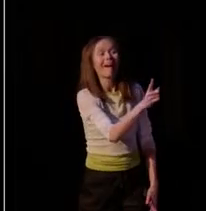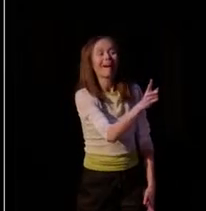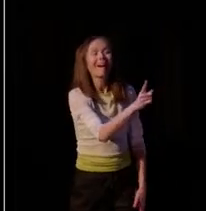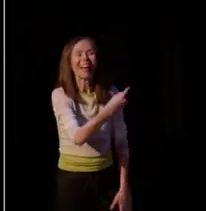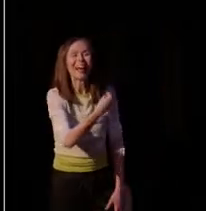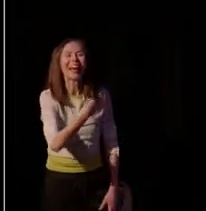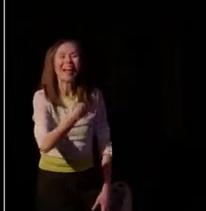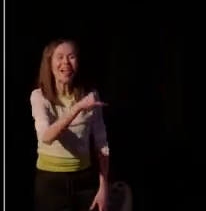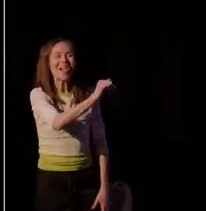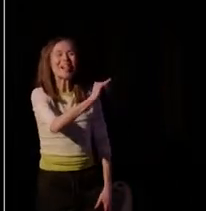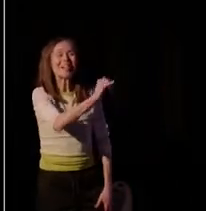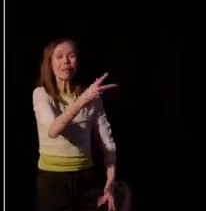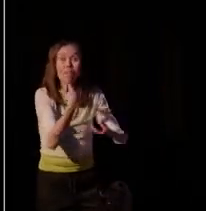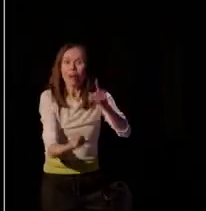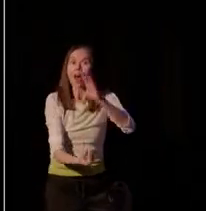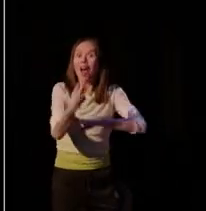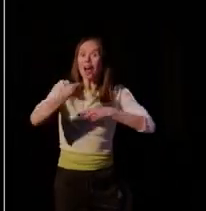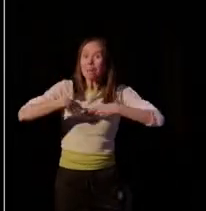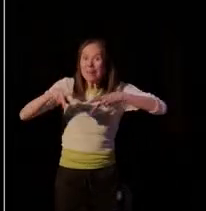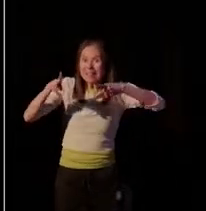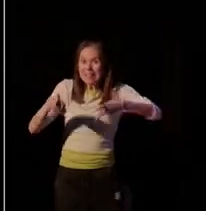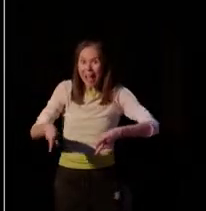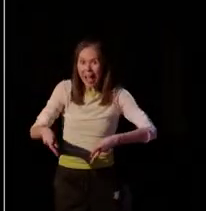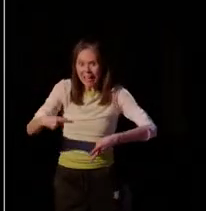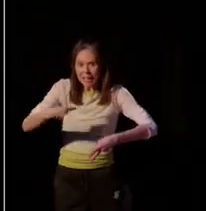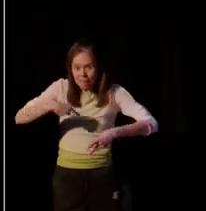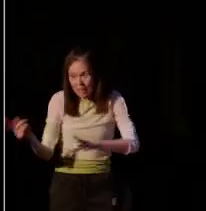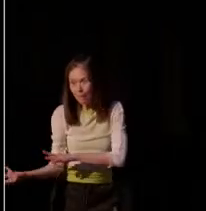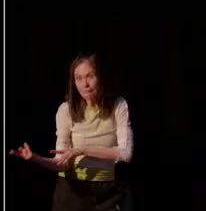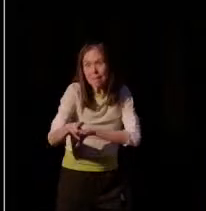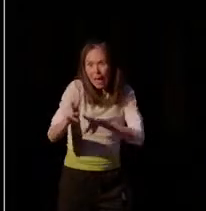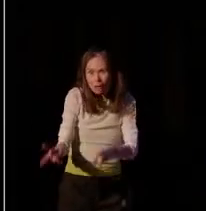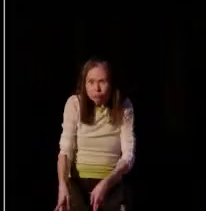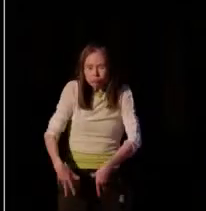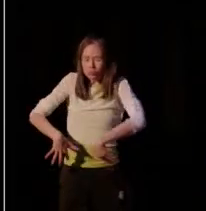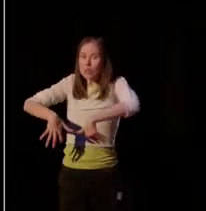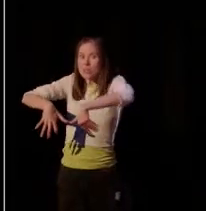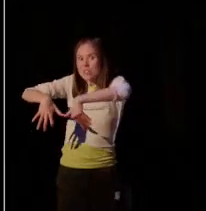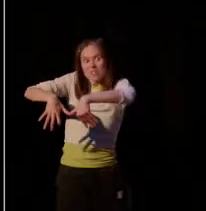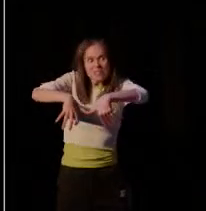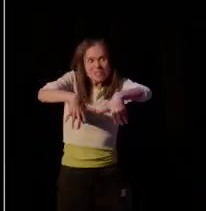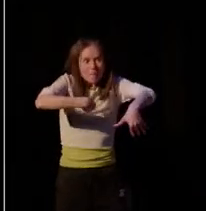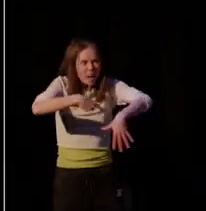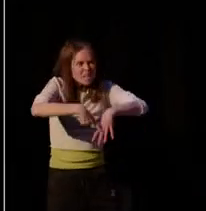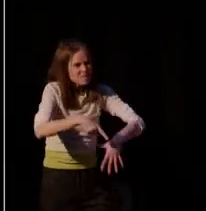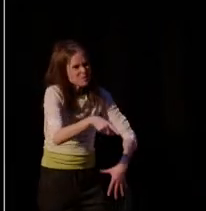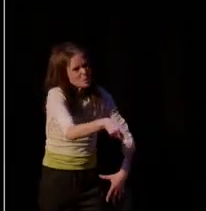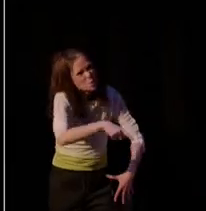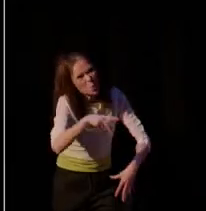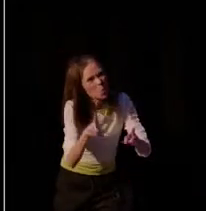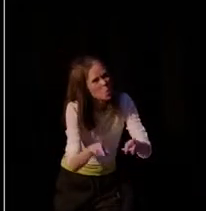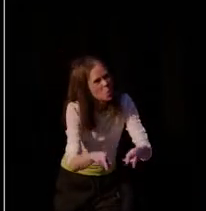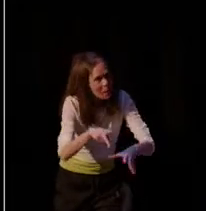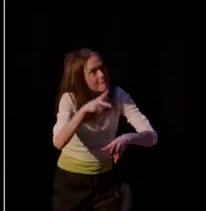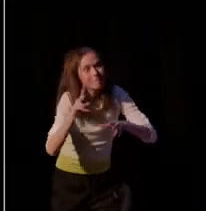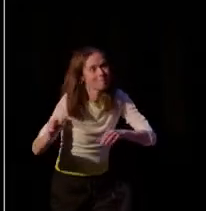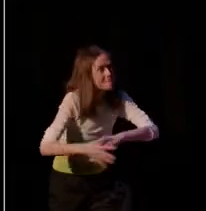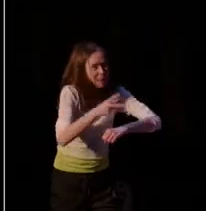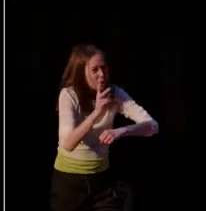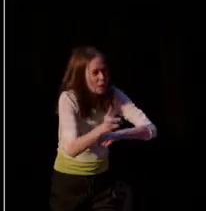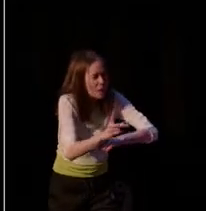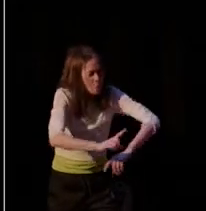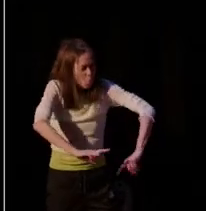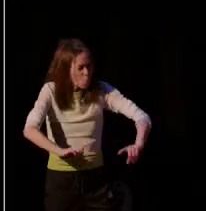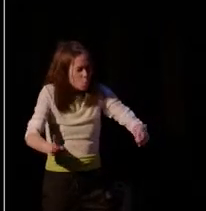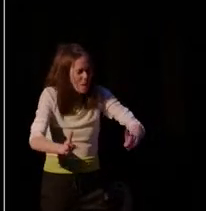in your bride's eyes and say for what dull part in them you chose her. And then I'd shriek so loud your